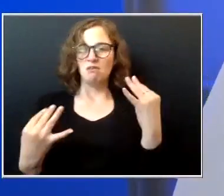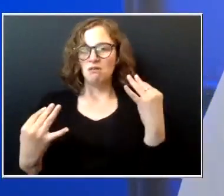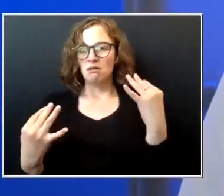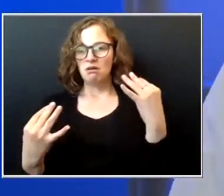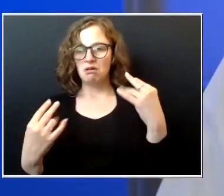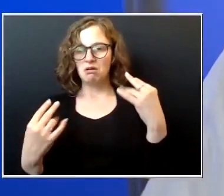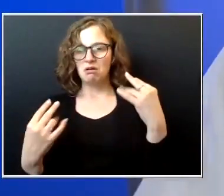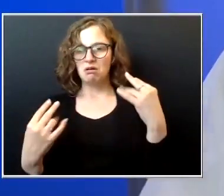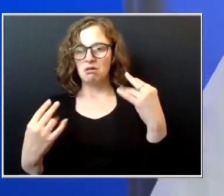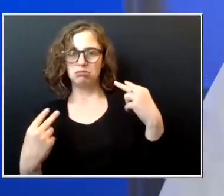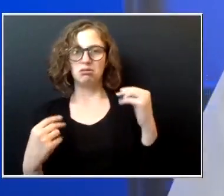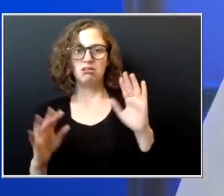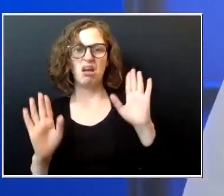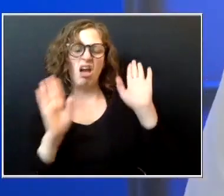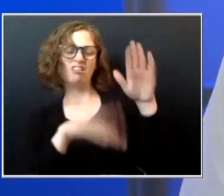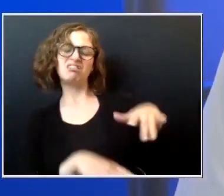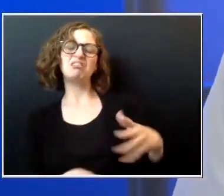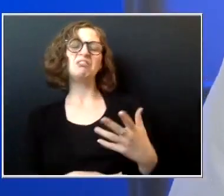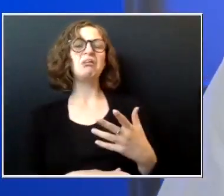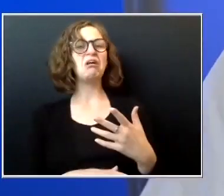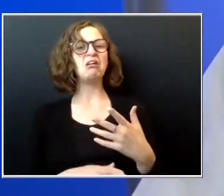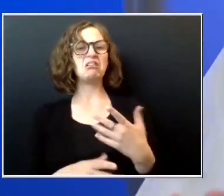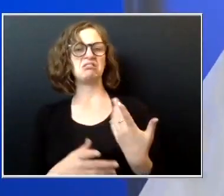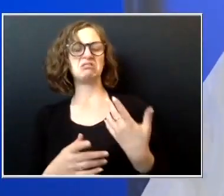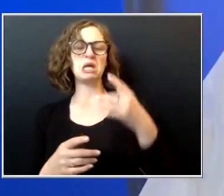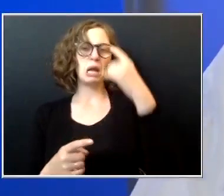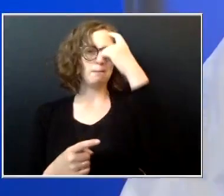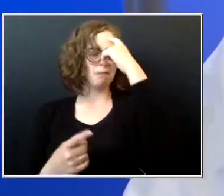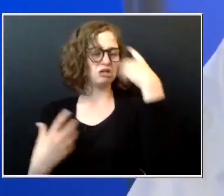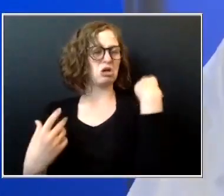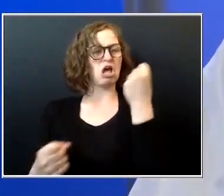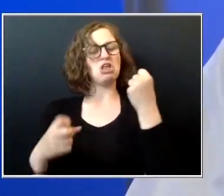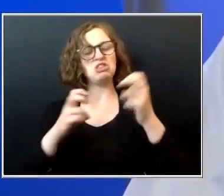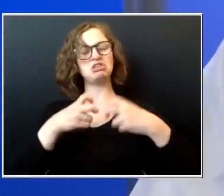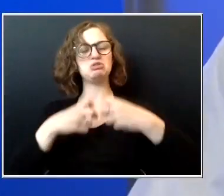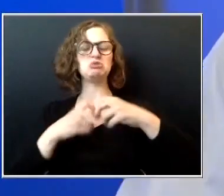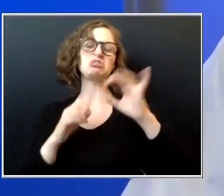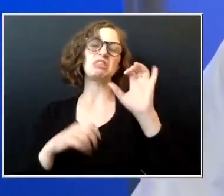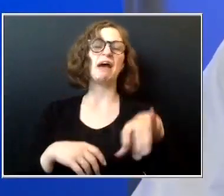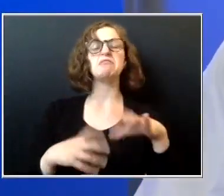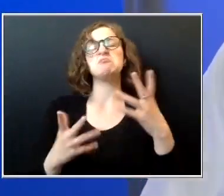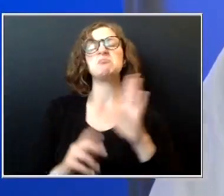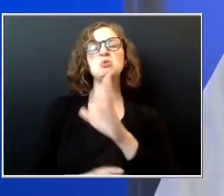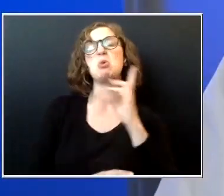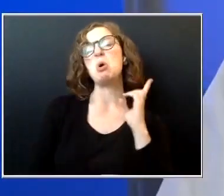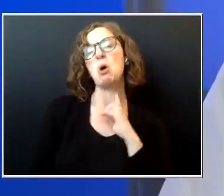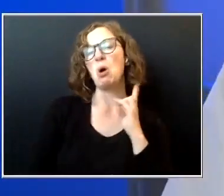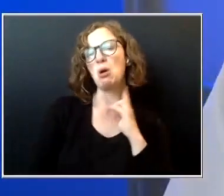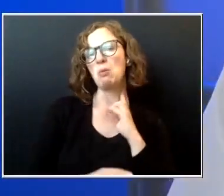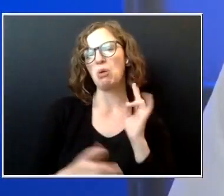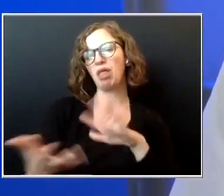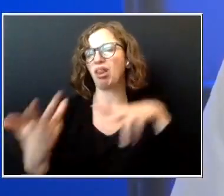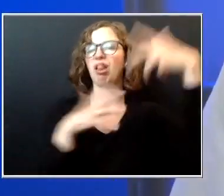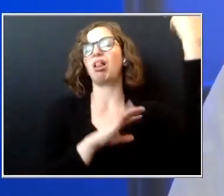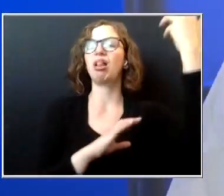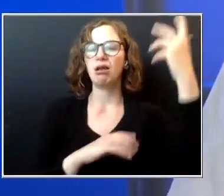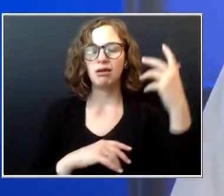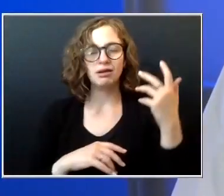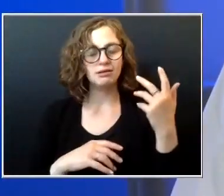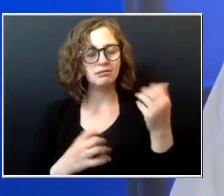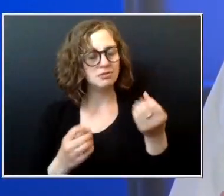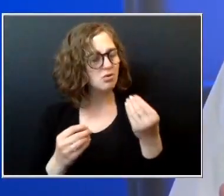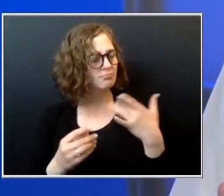hormones. It's causing you to feel this way. And that just gets pushed off or dismissed. And I